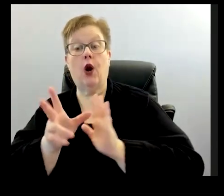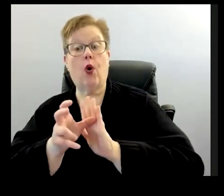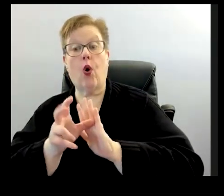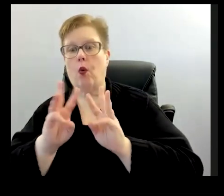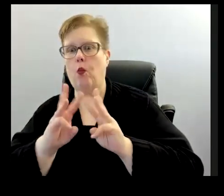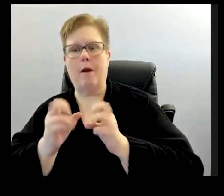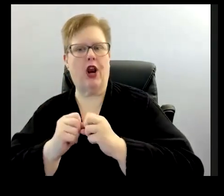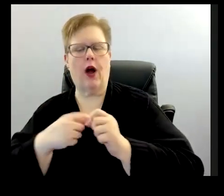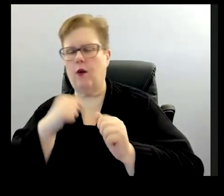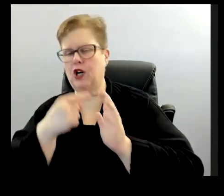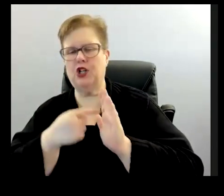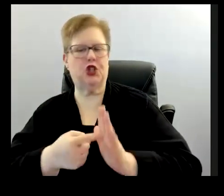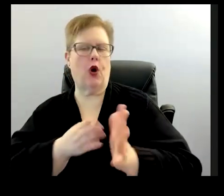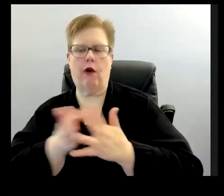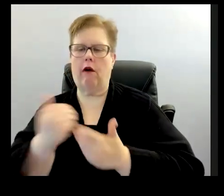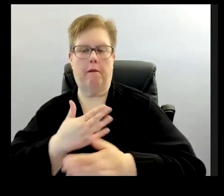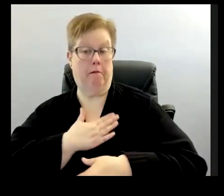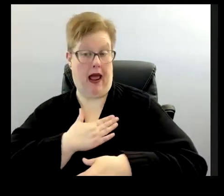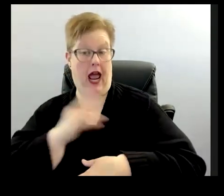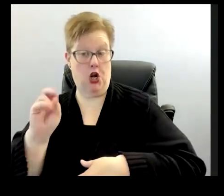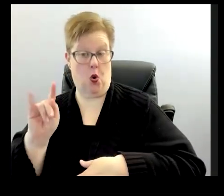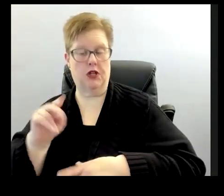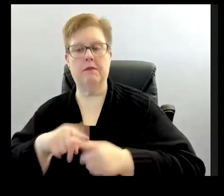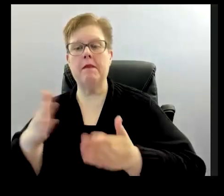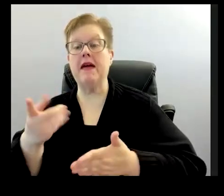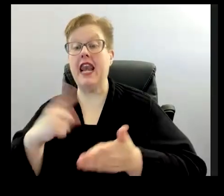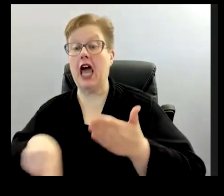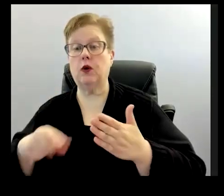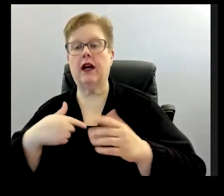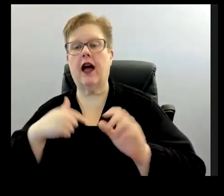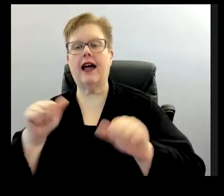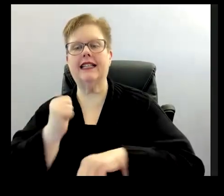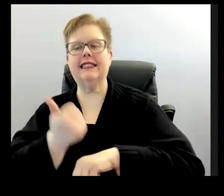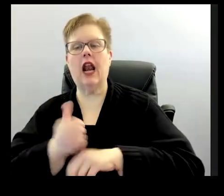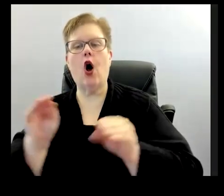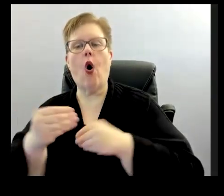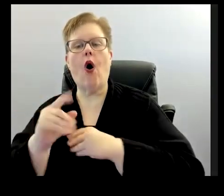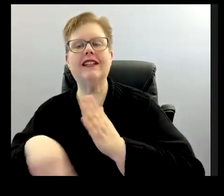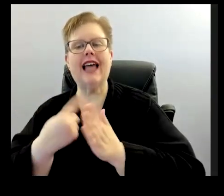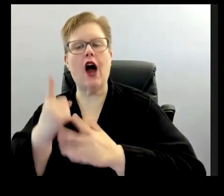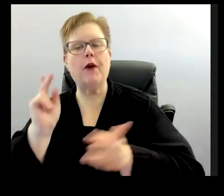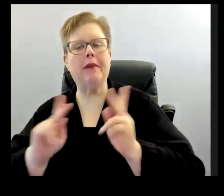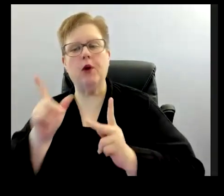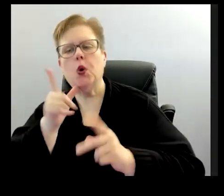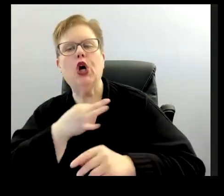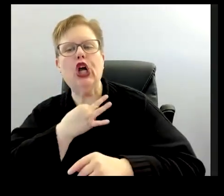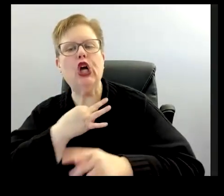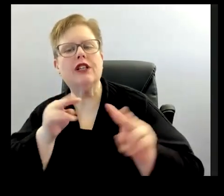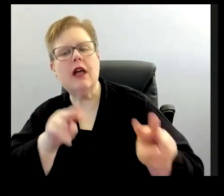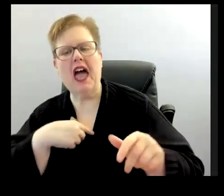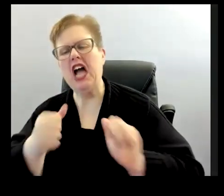webinar, I'm not going to show you the ins and outs of my Notion, but maybe what I'll do next week is I'll set up an office hour for people who are curious